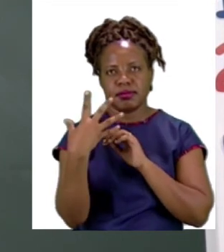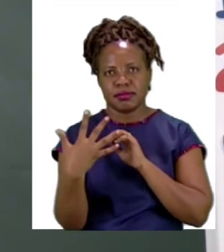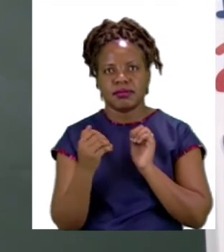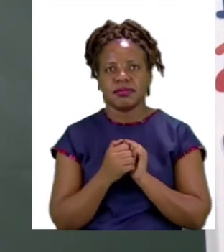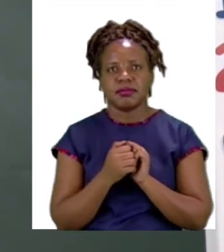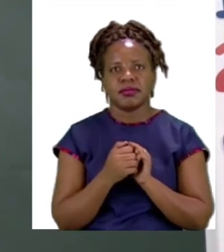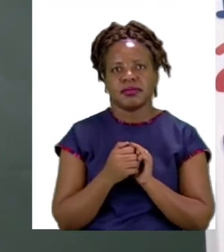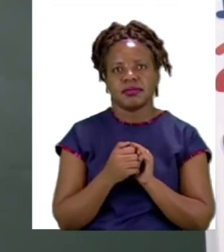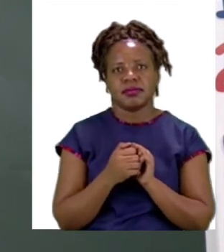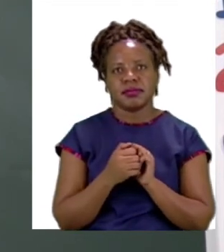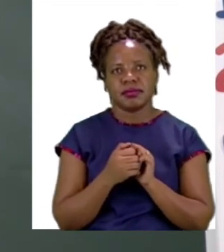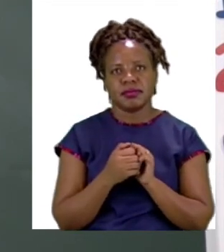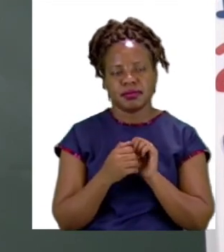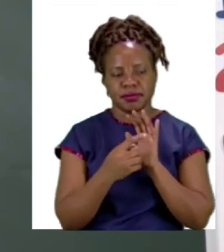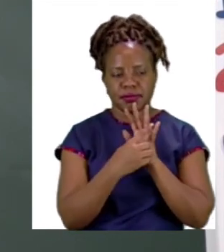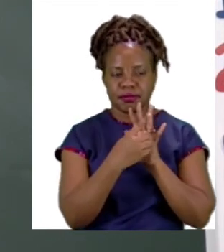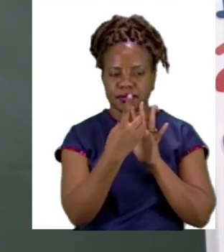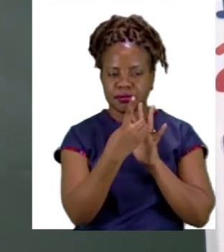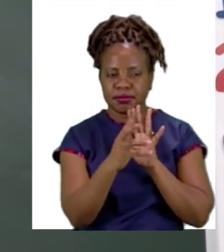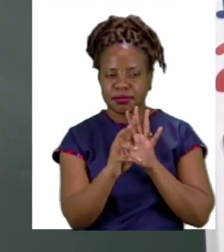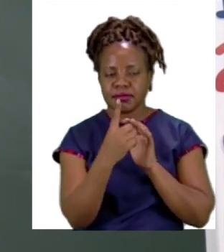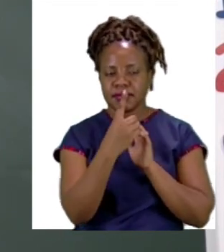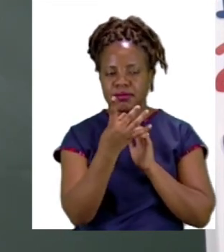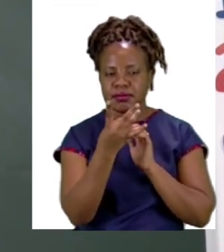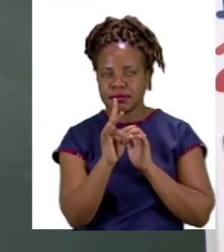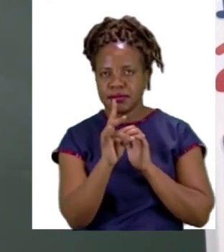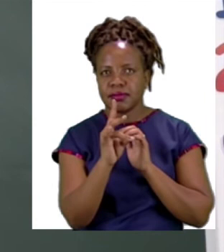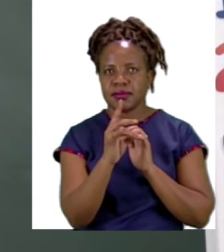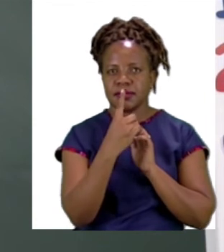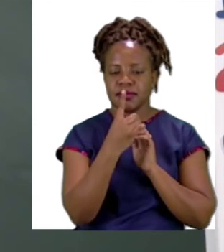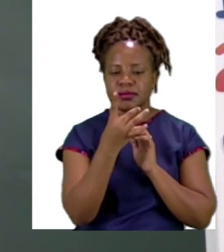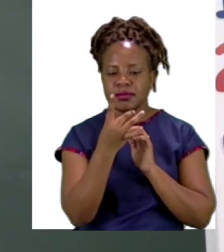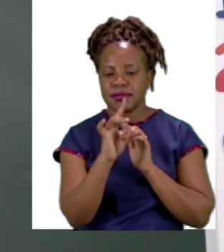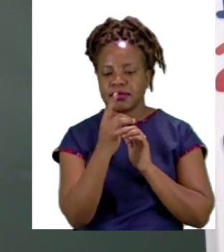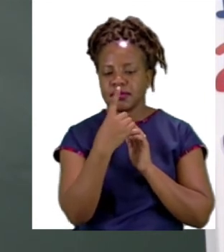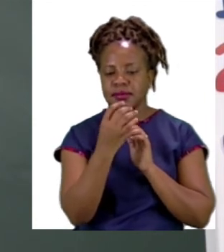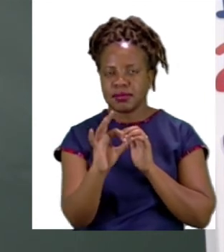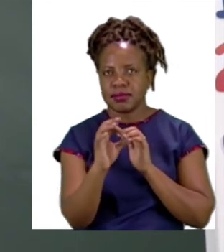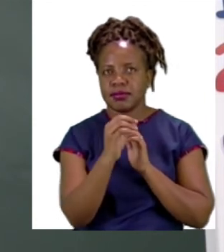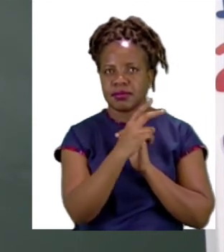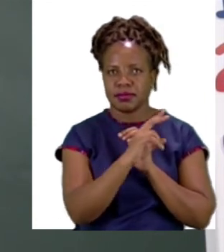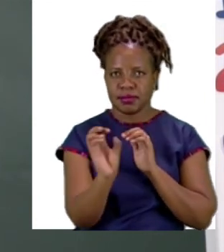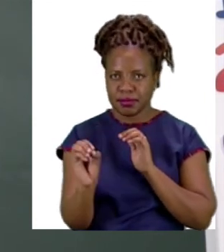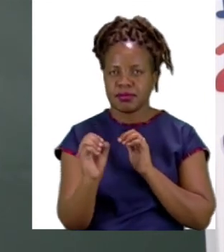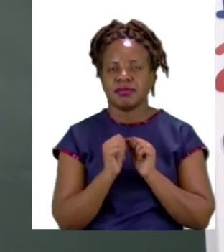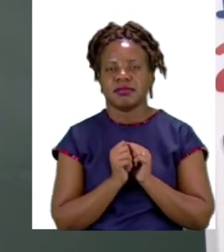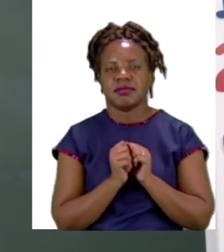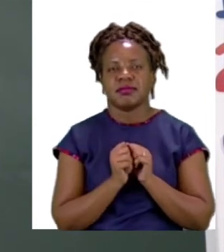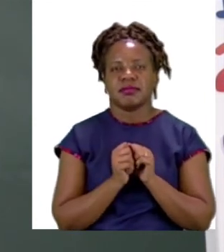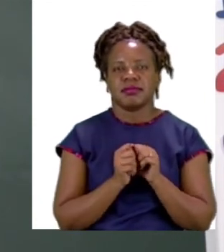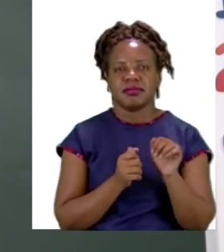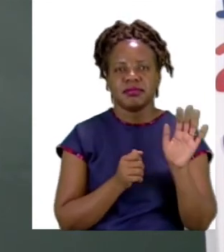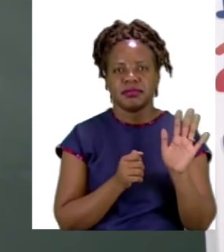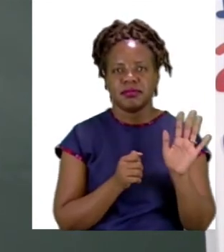on 16, 17, 18, 19, 20. Counting